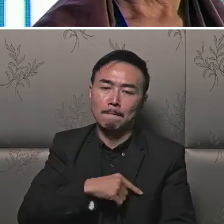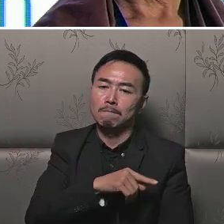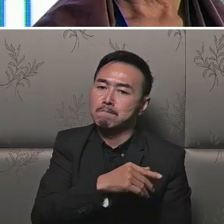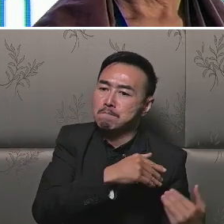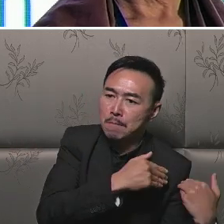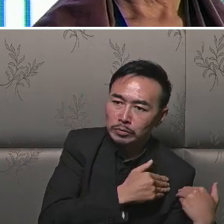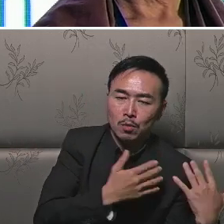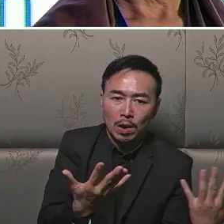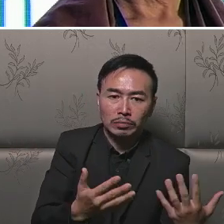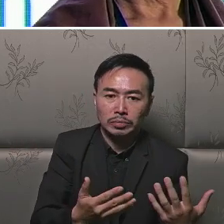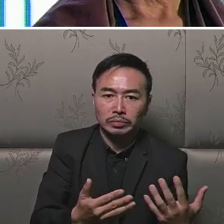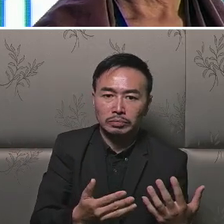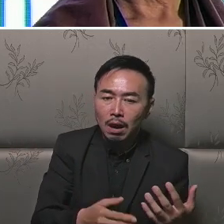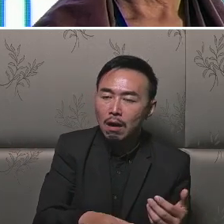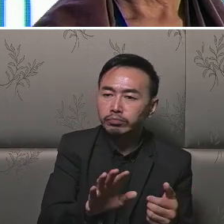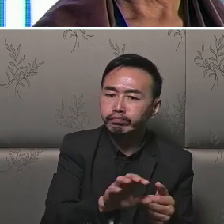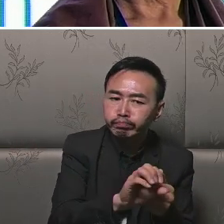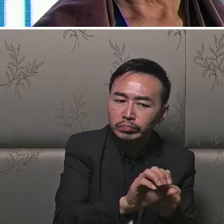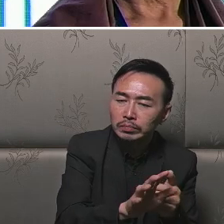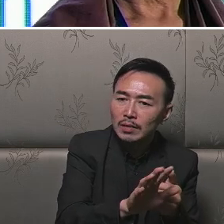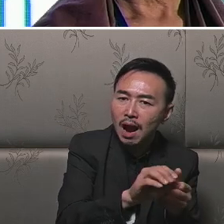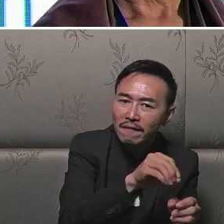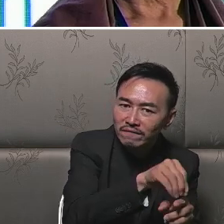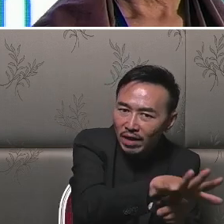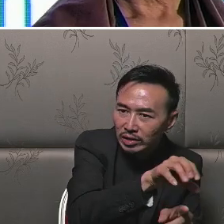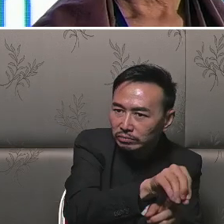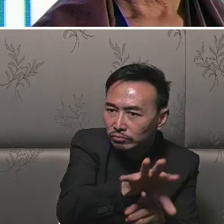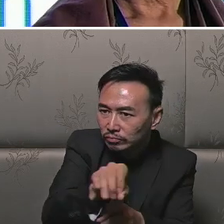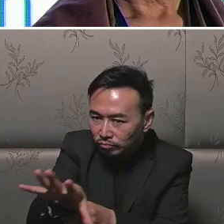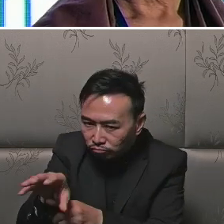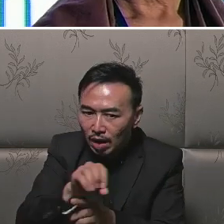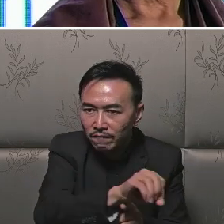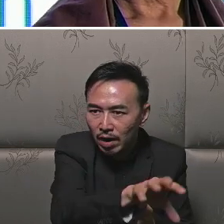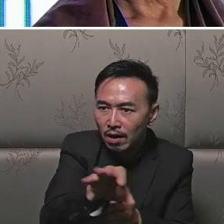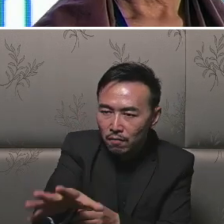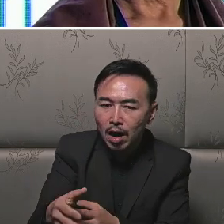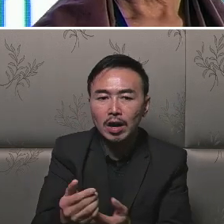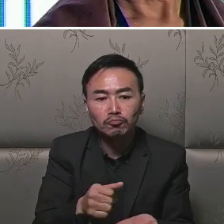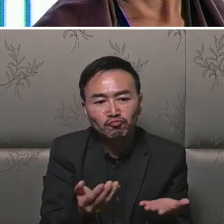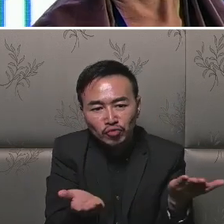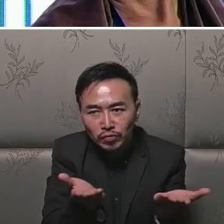capacitated and encouraged to come up with